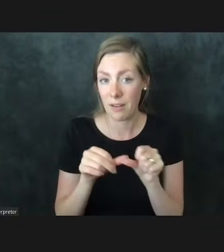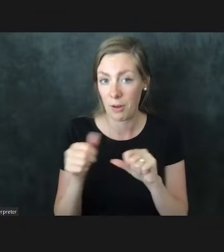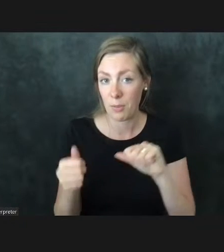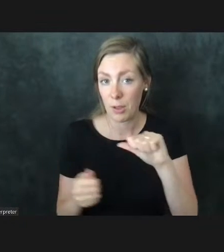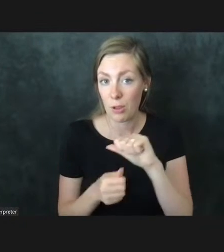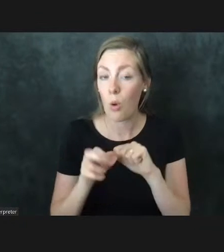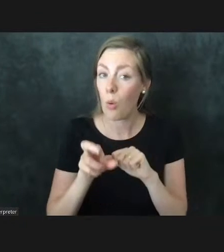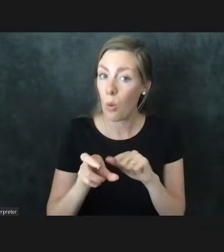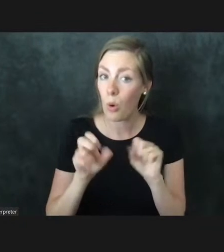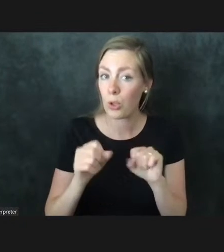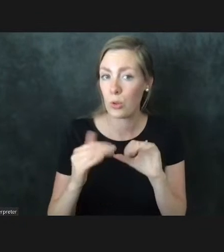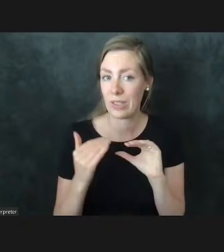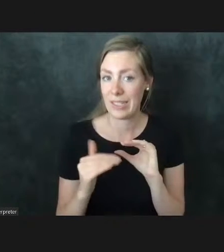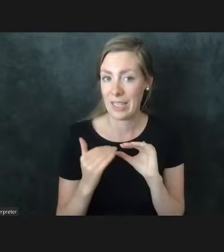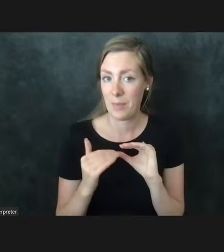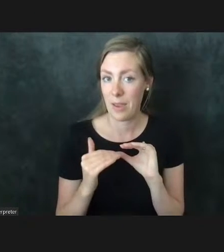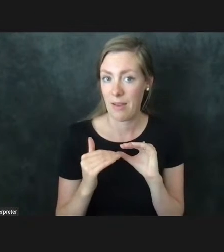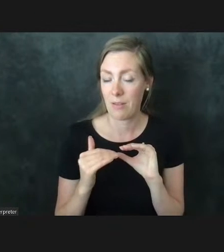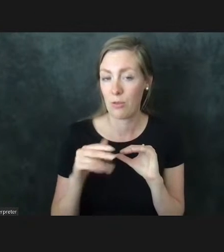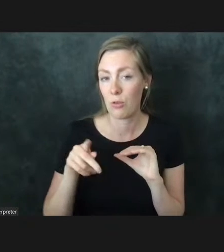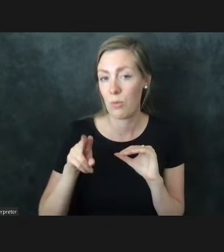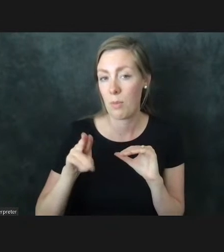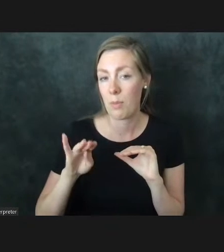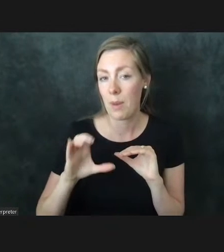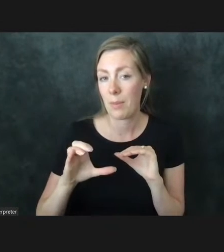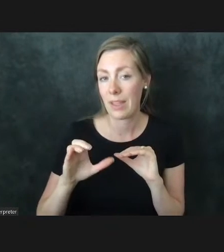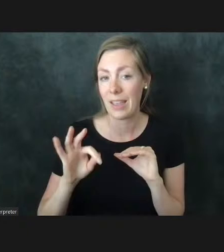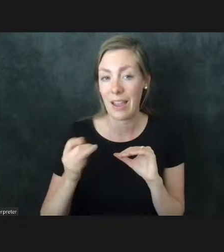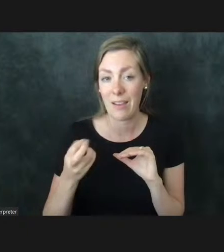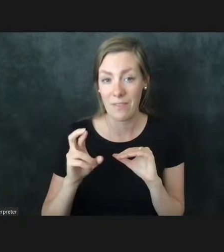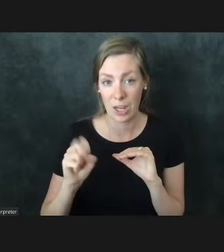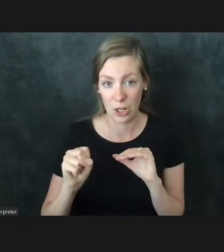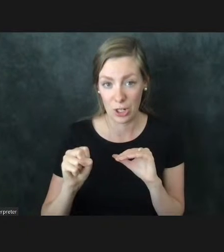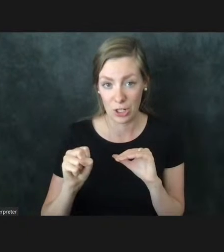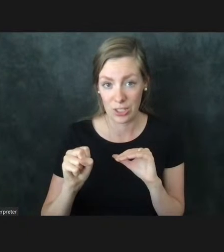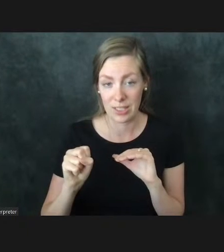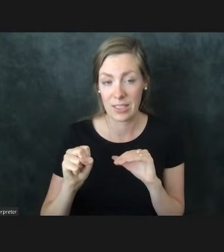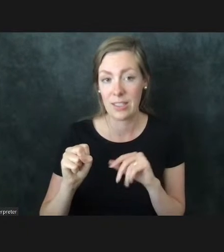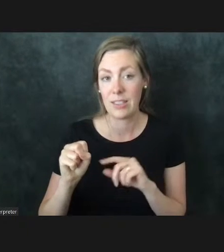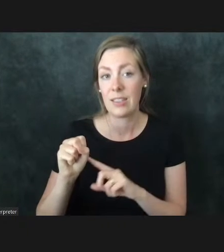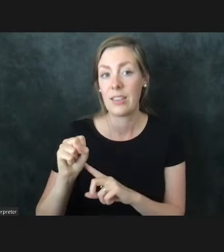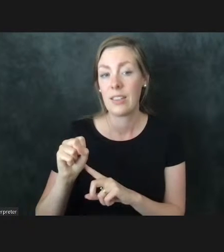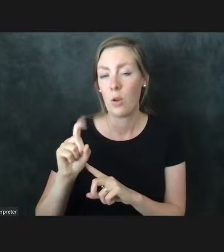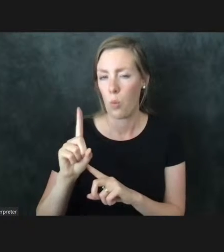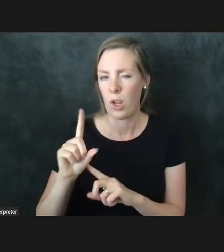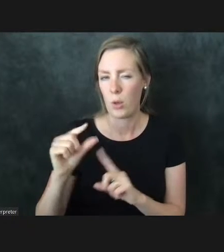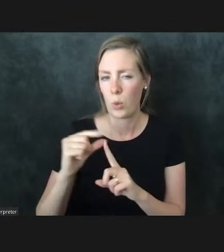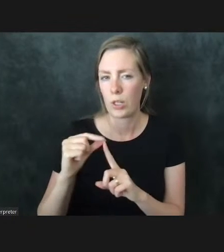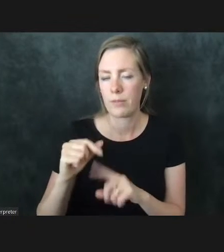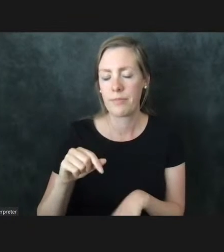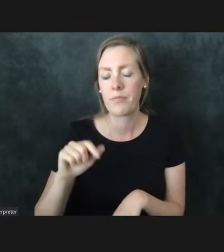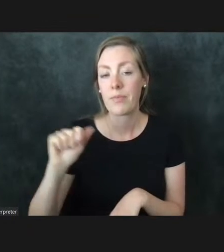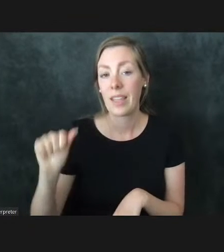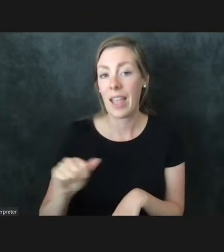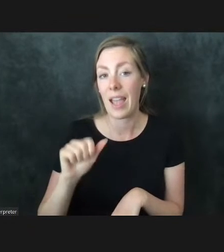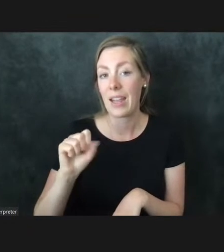Or you can email questions to our public affairs team at publicaffairs, one word, at